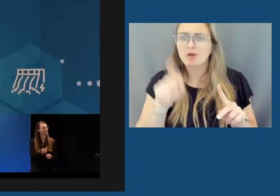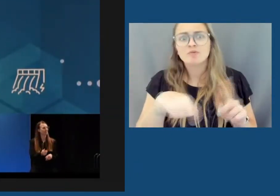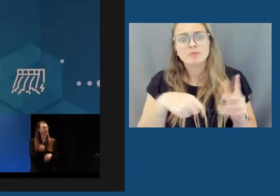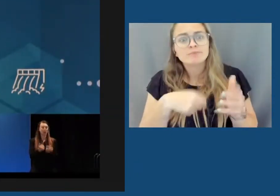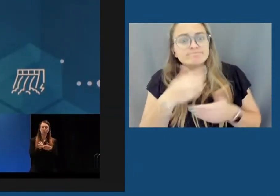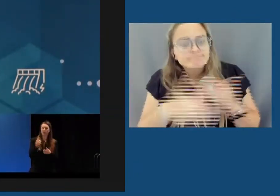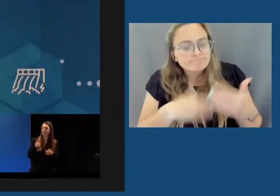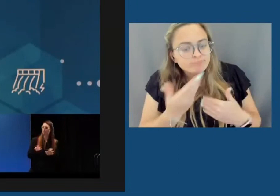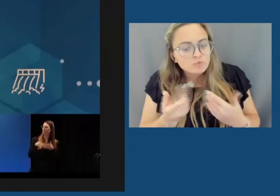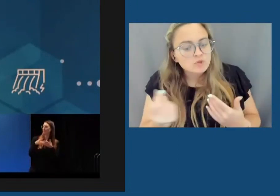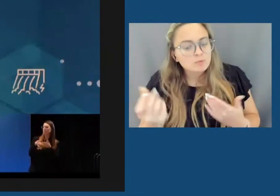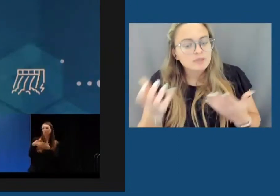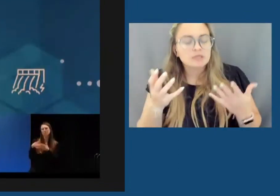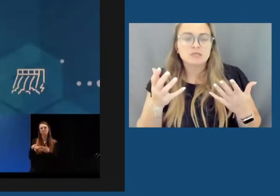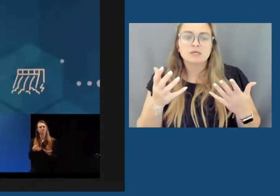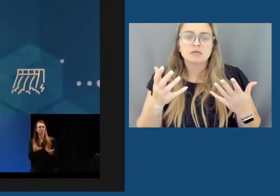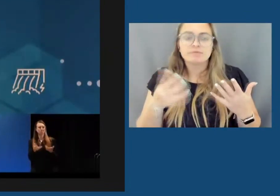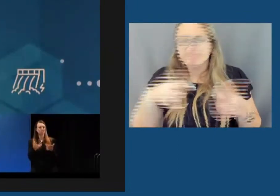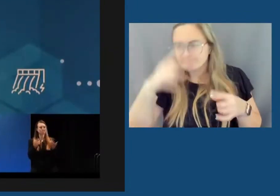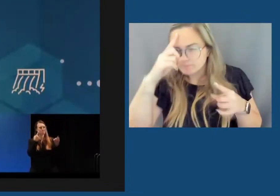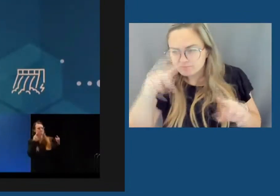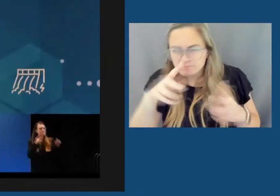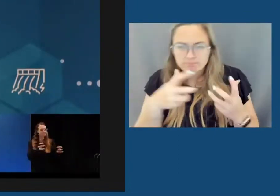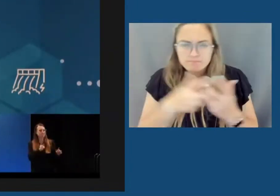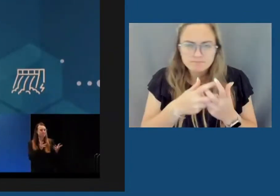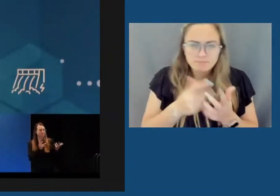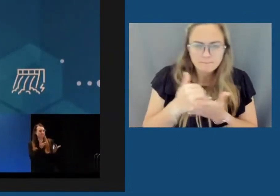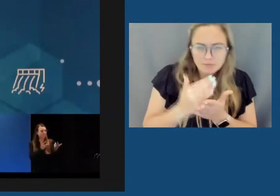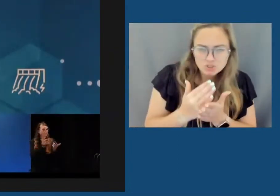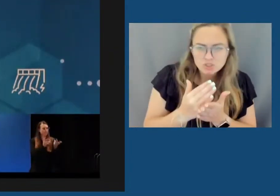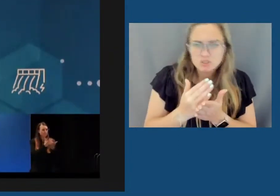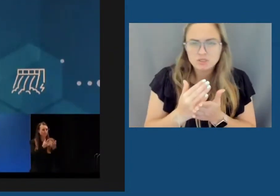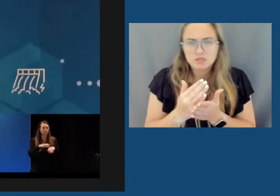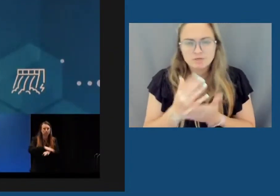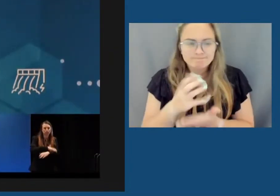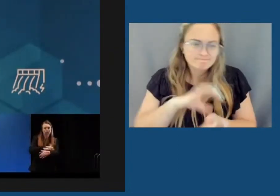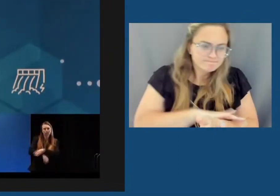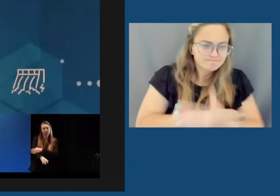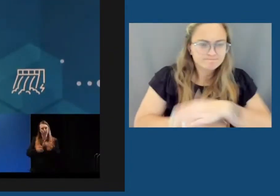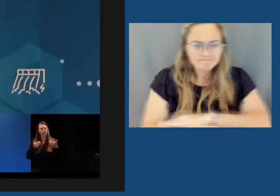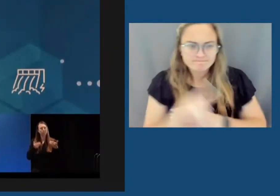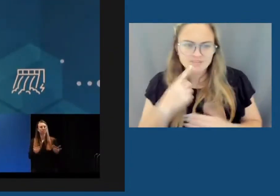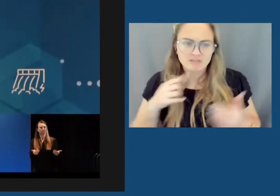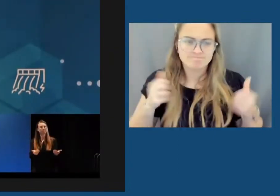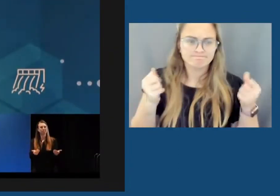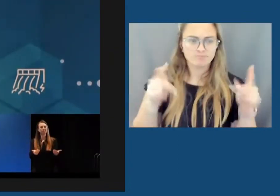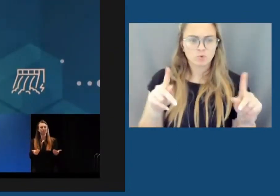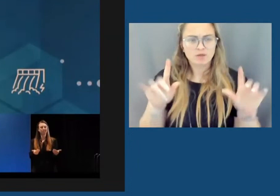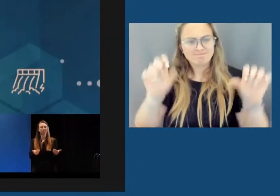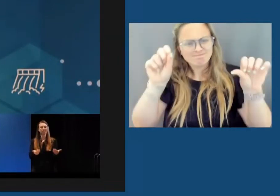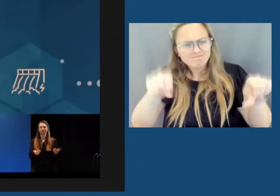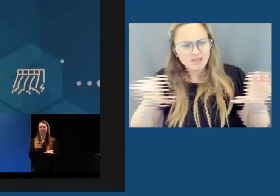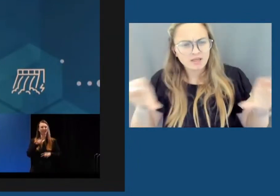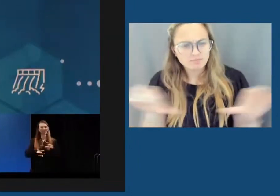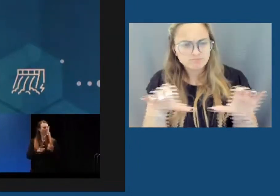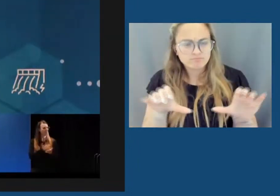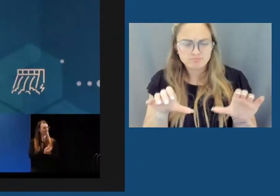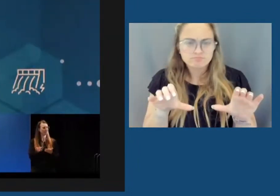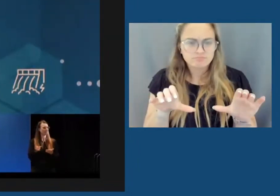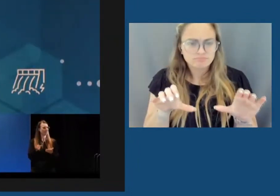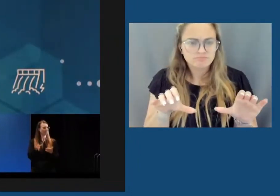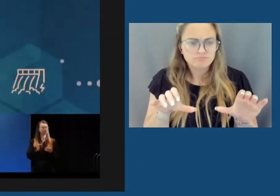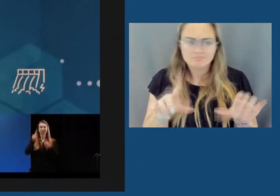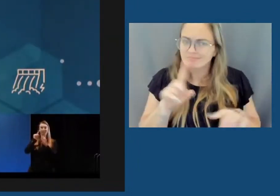bit, compromise a little bit, budge a little bit, roll up your sleeves and say, you know what? We cannot fail in this mission.